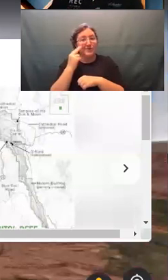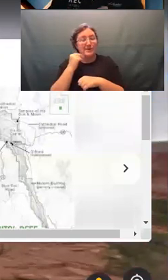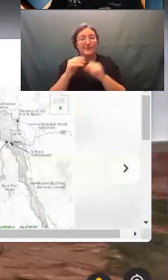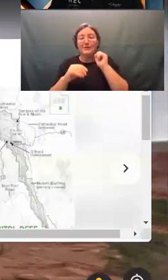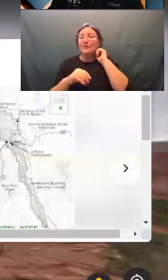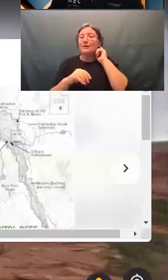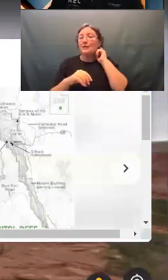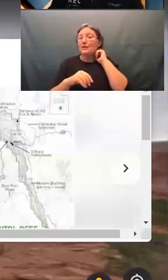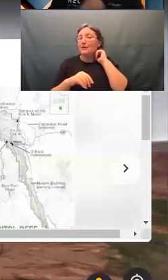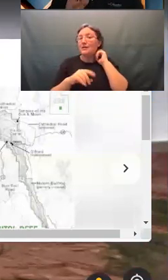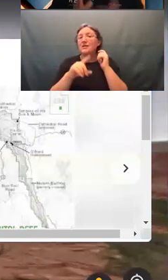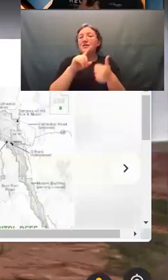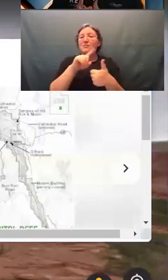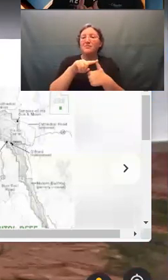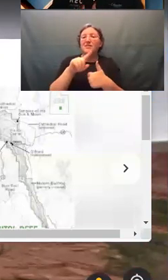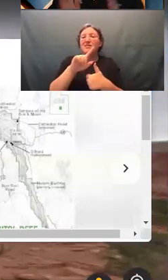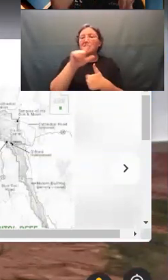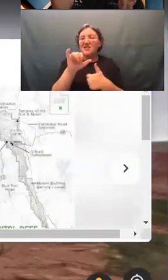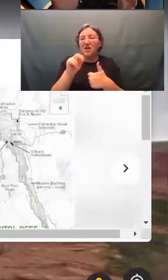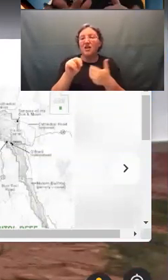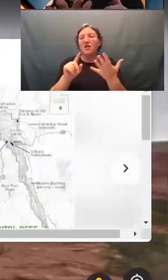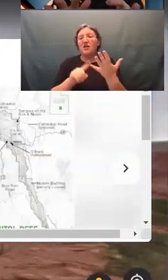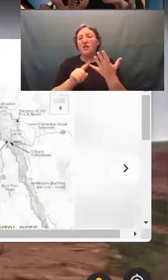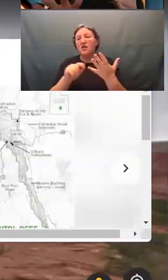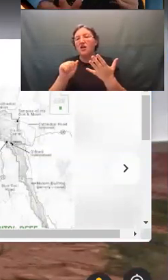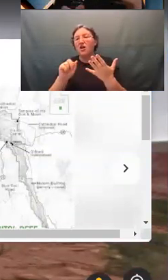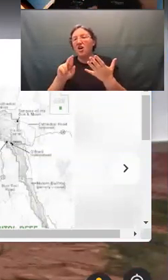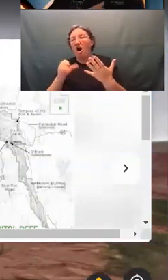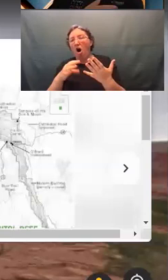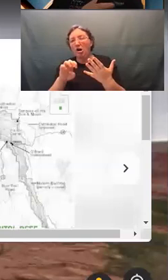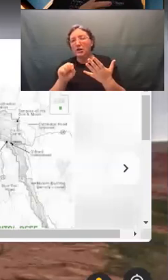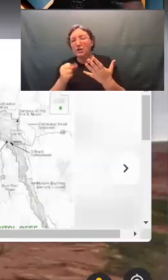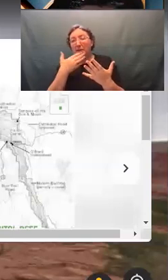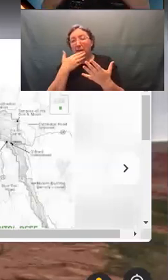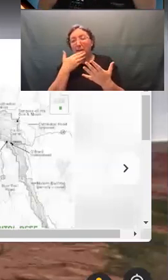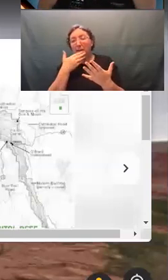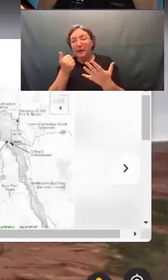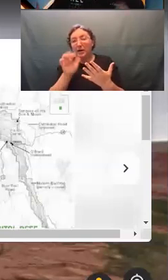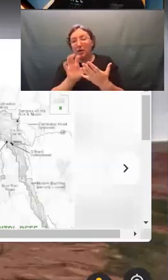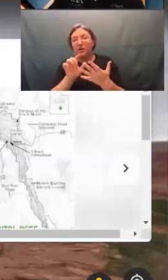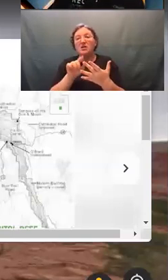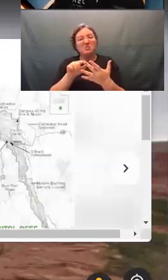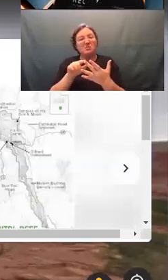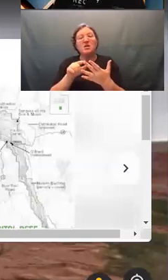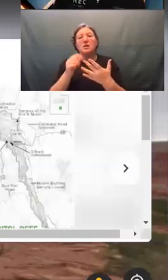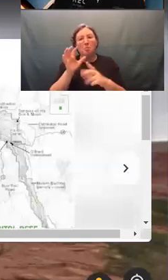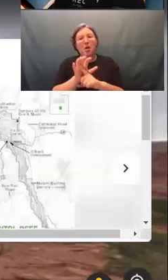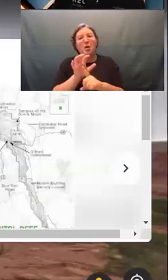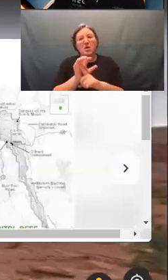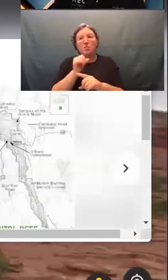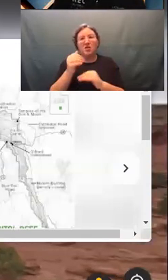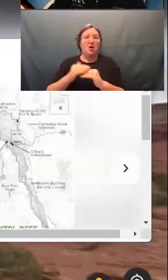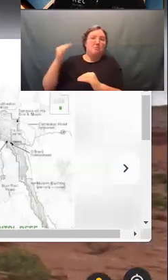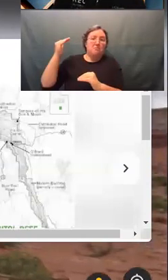is Zion or Arches. So it's not maybe as crowded on the weekends, but still incredibly popular